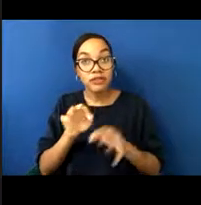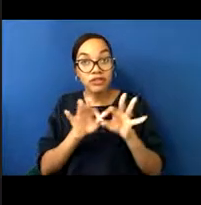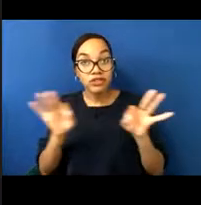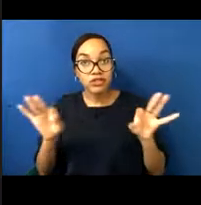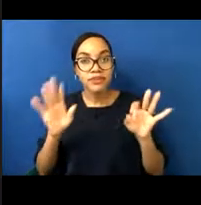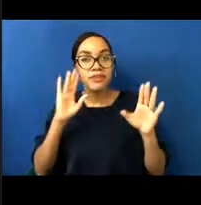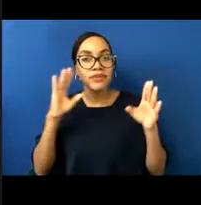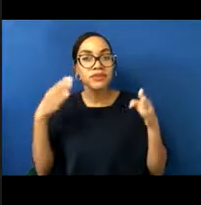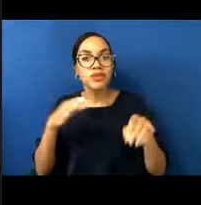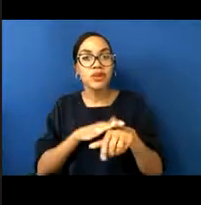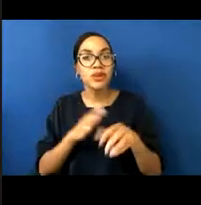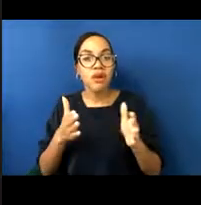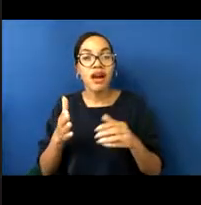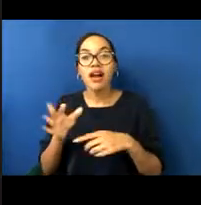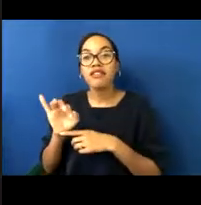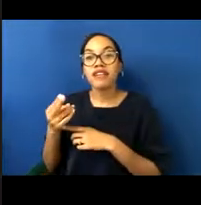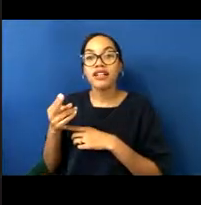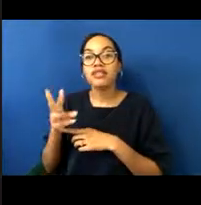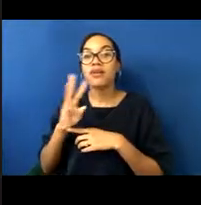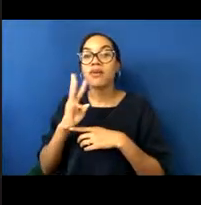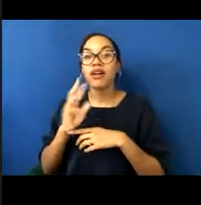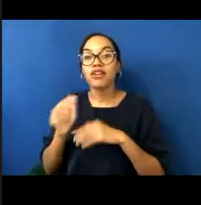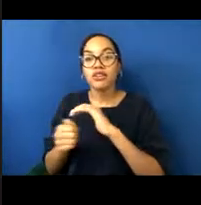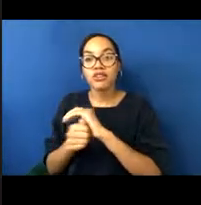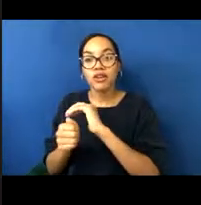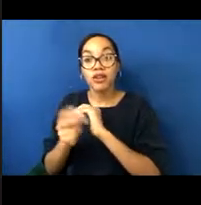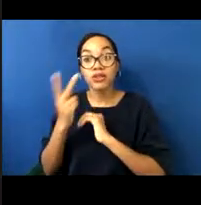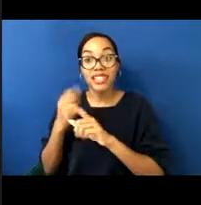worked on freshwater turtles. So you look at the left-hand side of your screen,